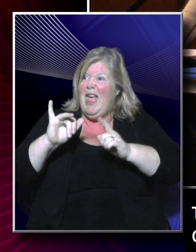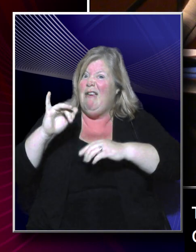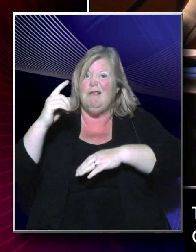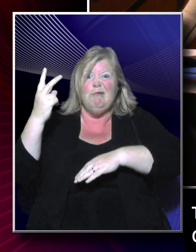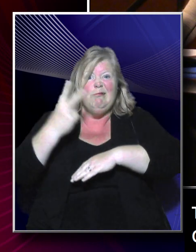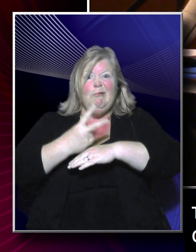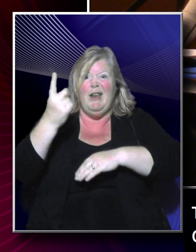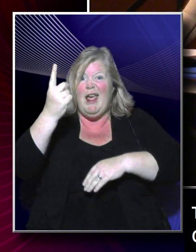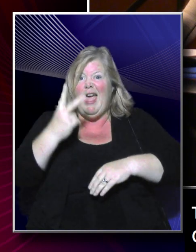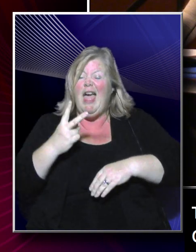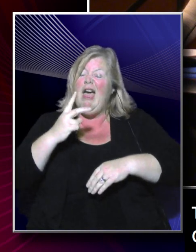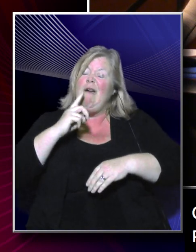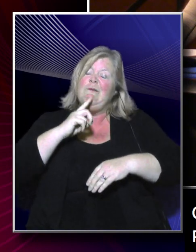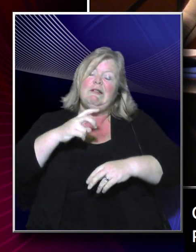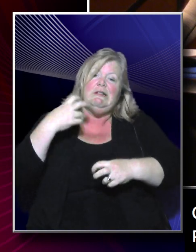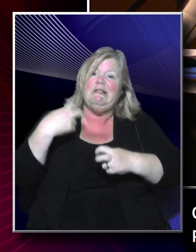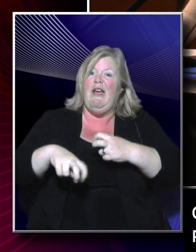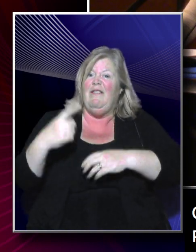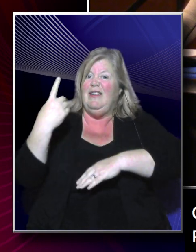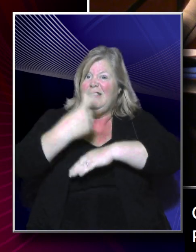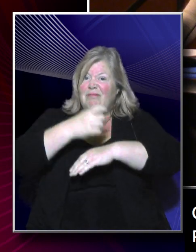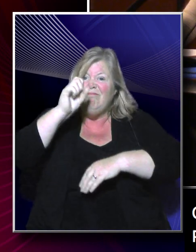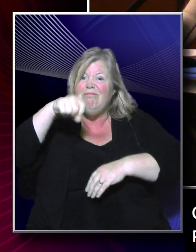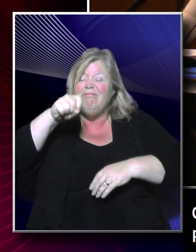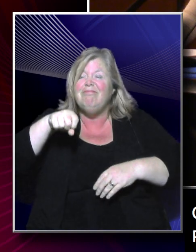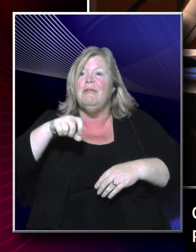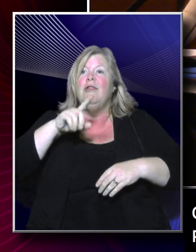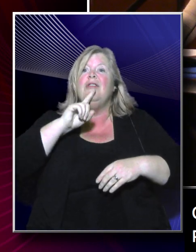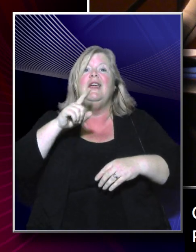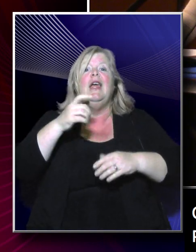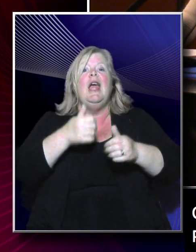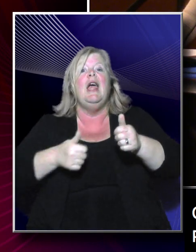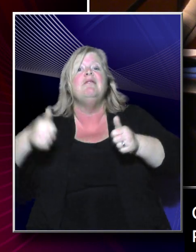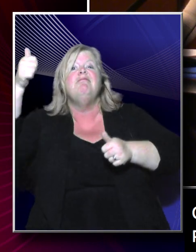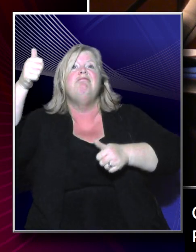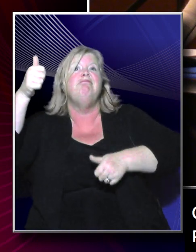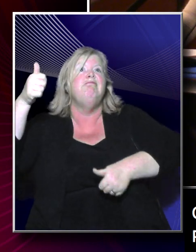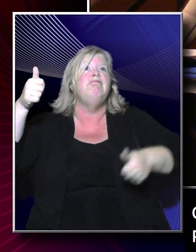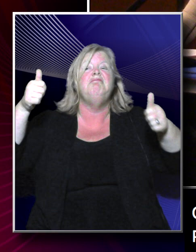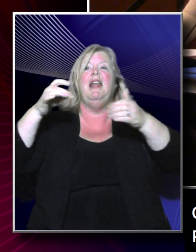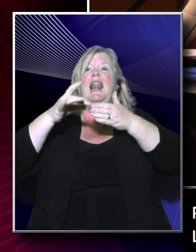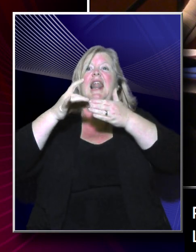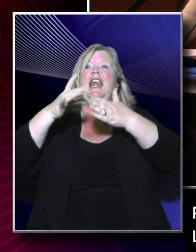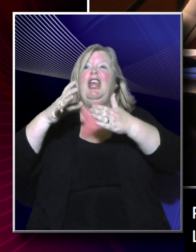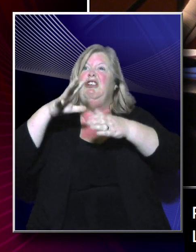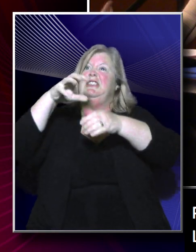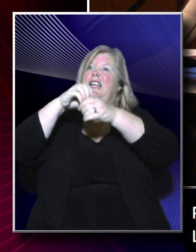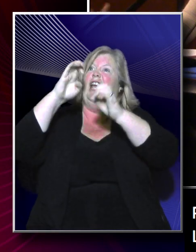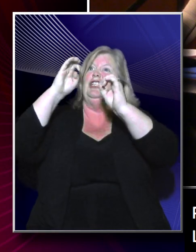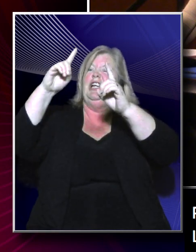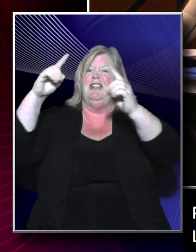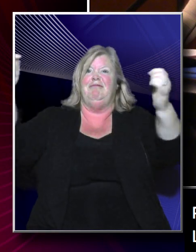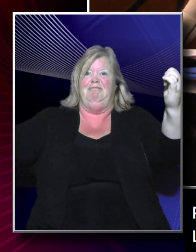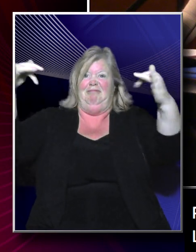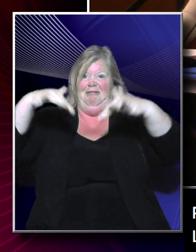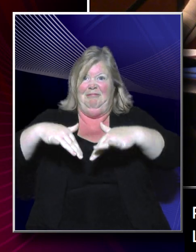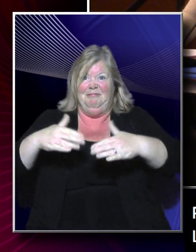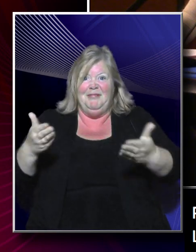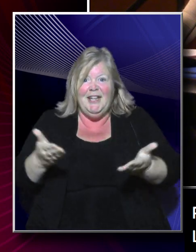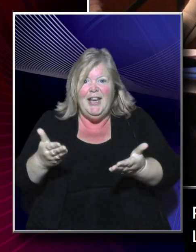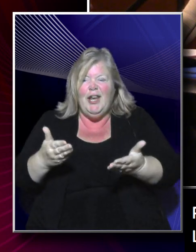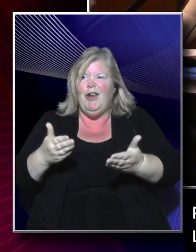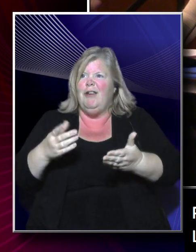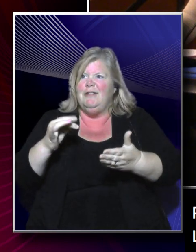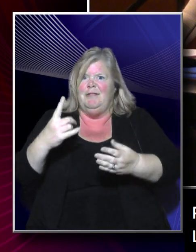days of some outside educational leaders coming to Arizona and going and asking a lot of